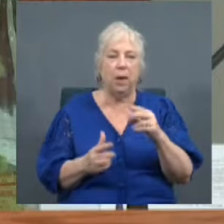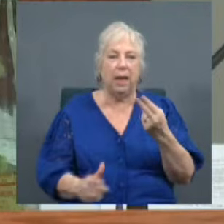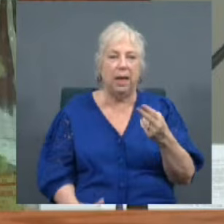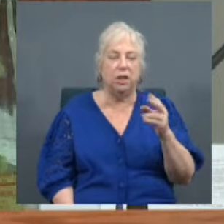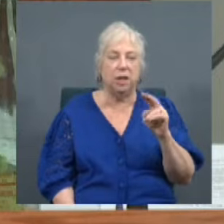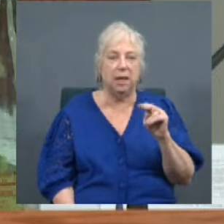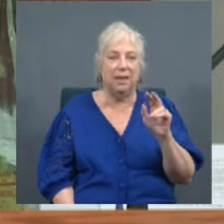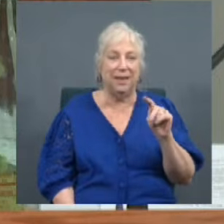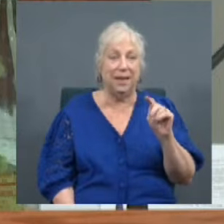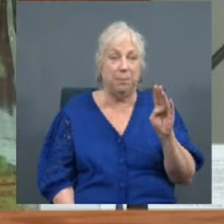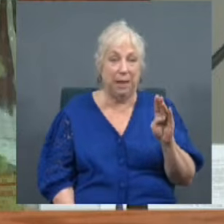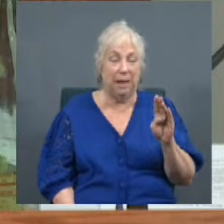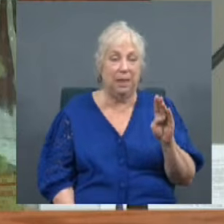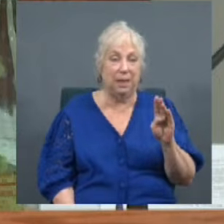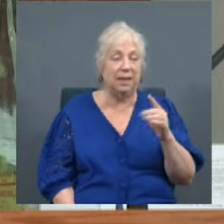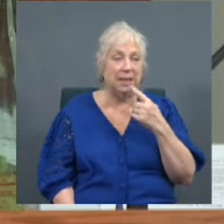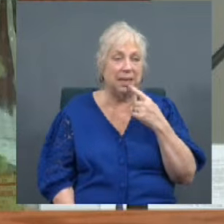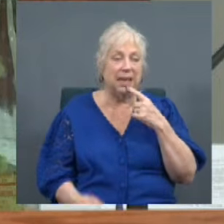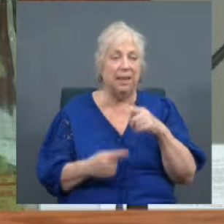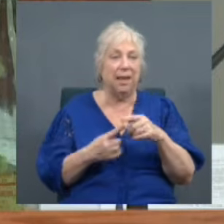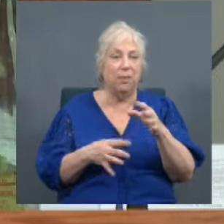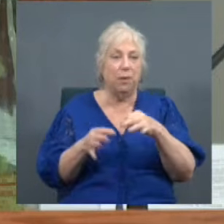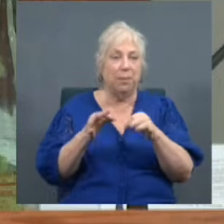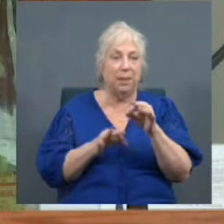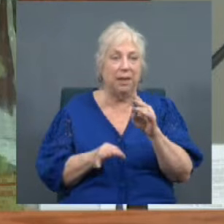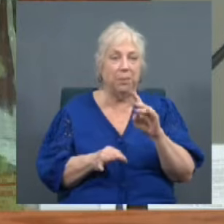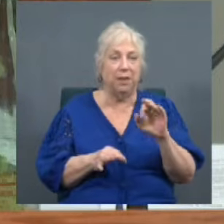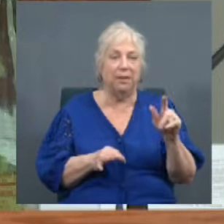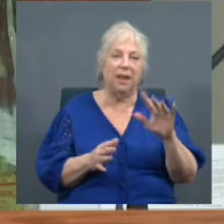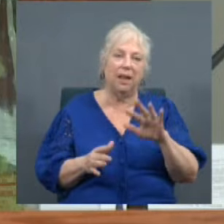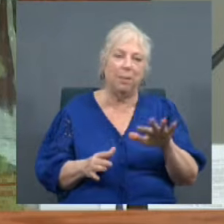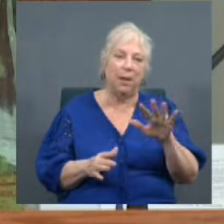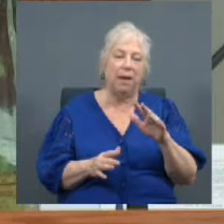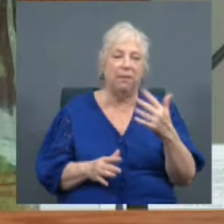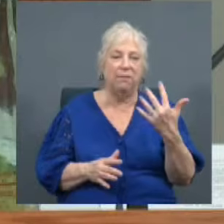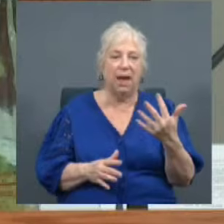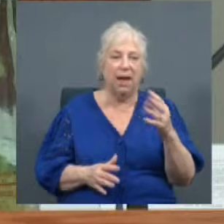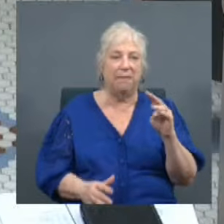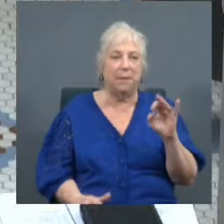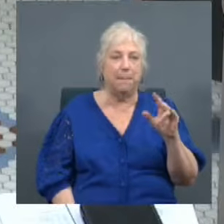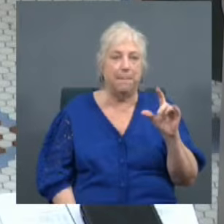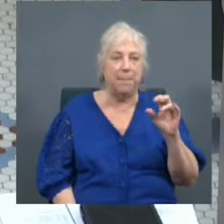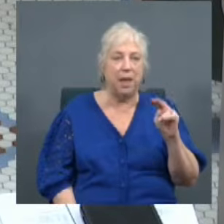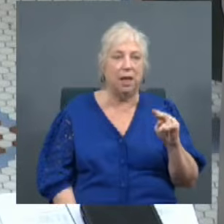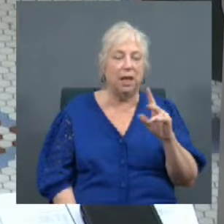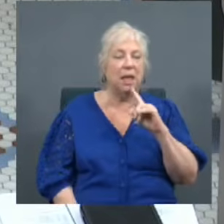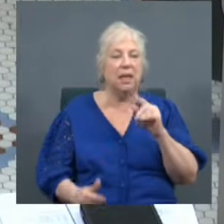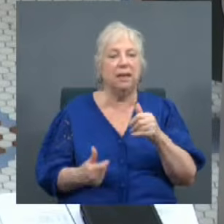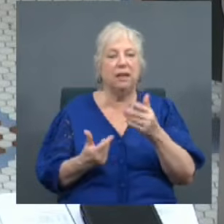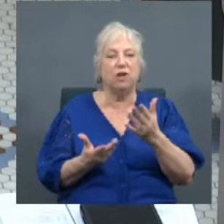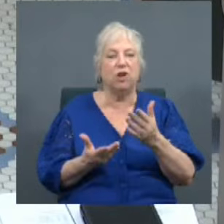HNTB did, is that the replacement cell was going to be about $5 million, and it suggested a 40-foot diameter. I guess my question is, why was